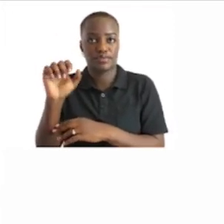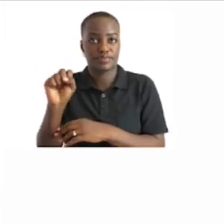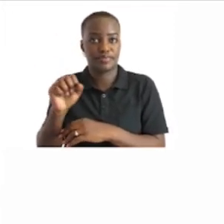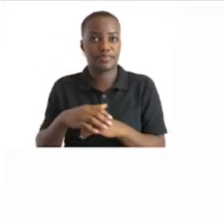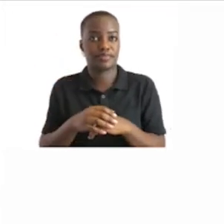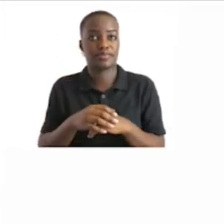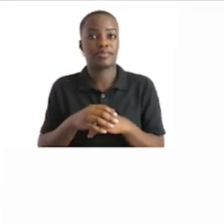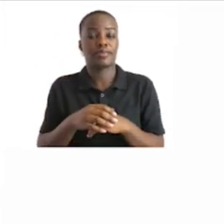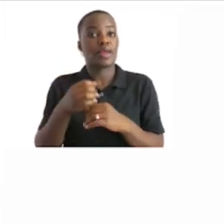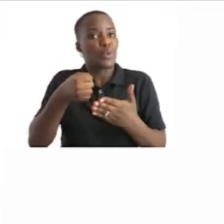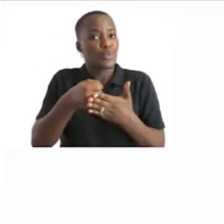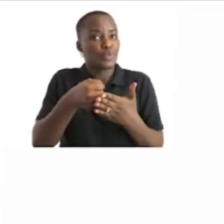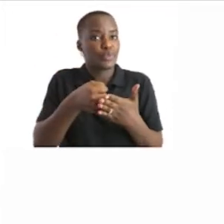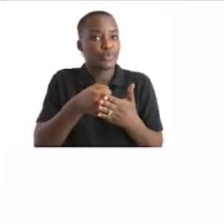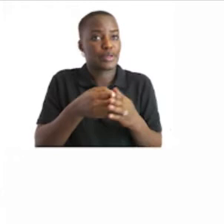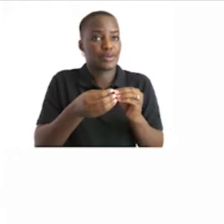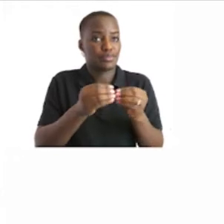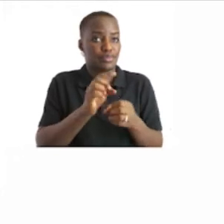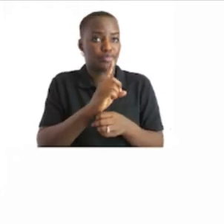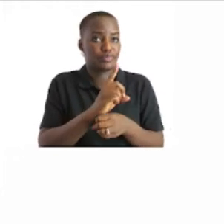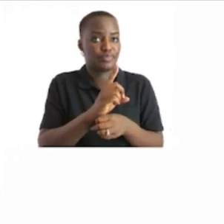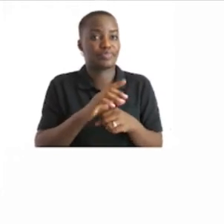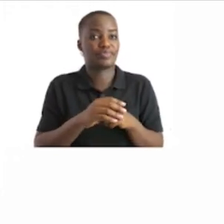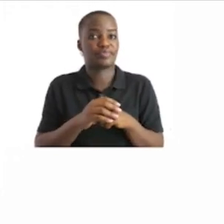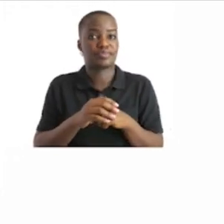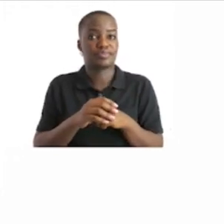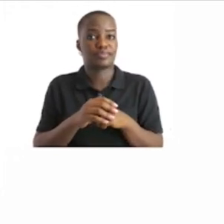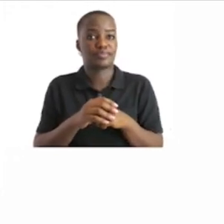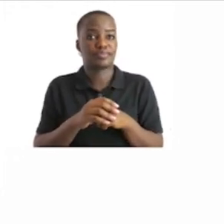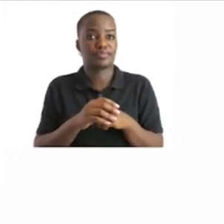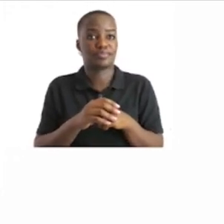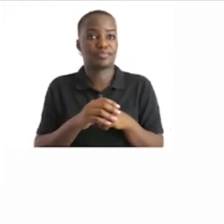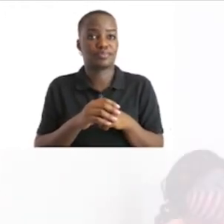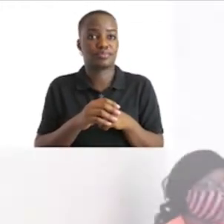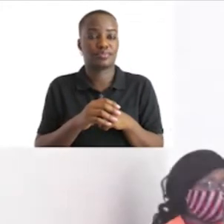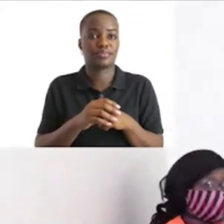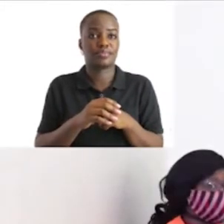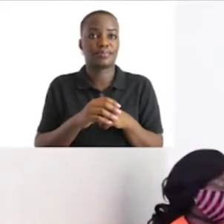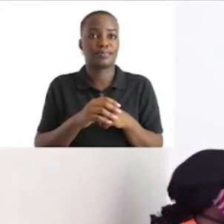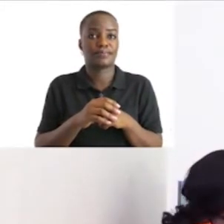Now we are going to try number 1 together. Let's take a look at the board.